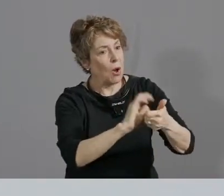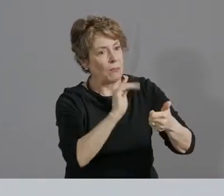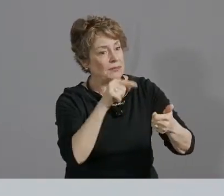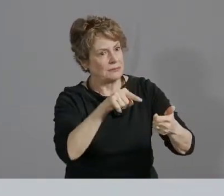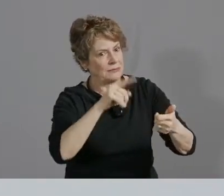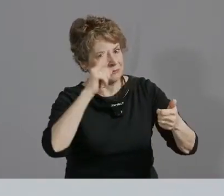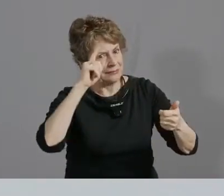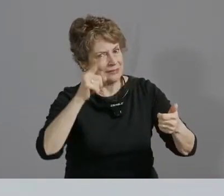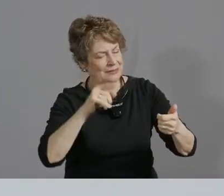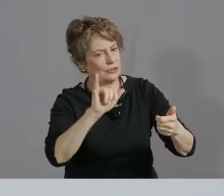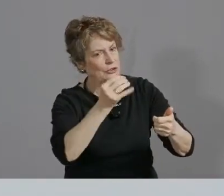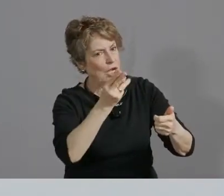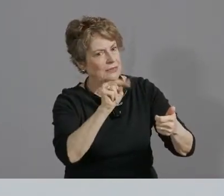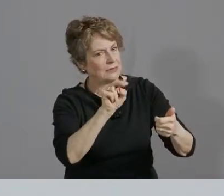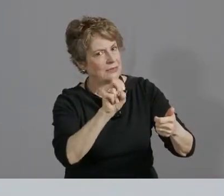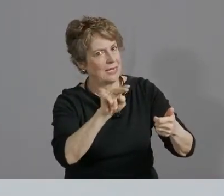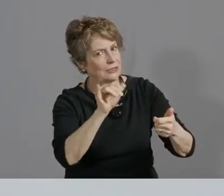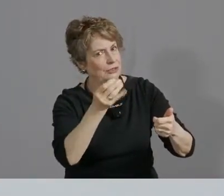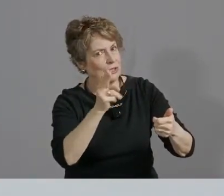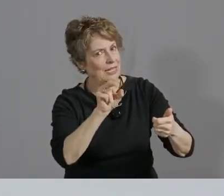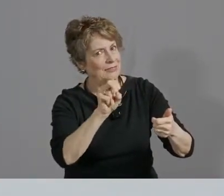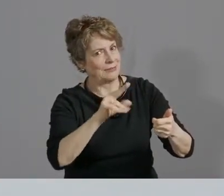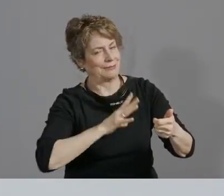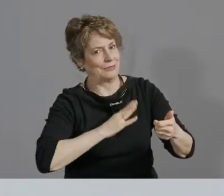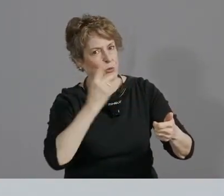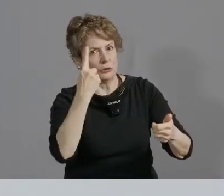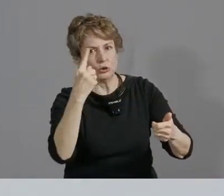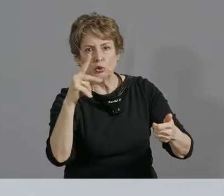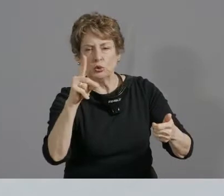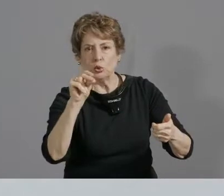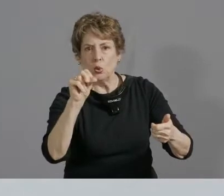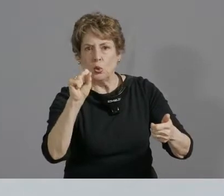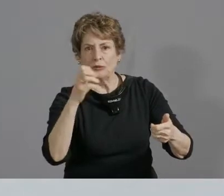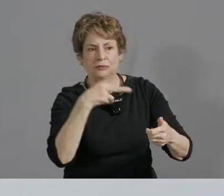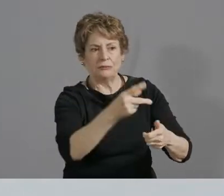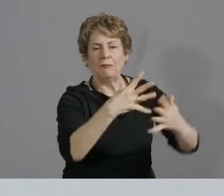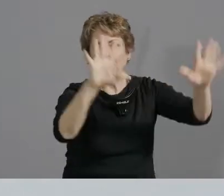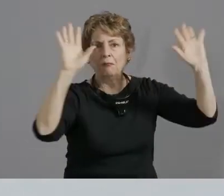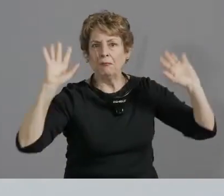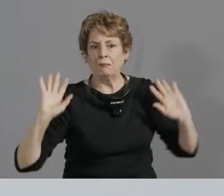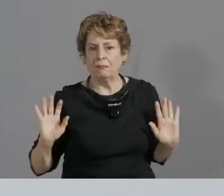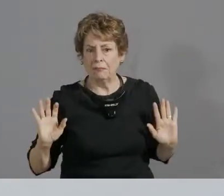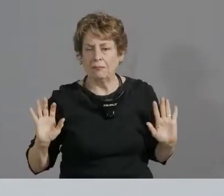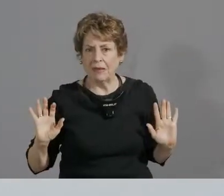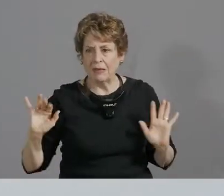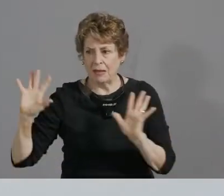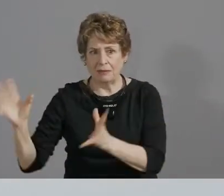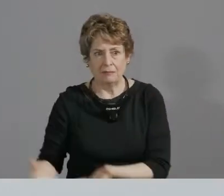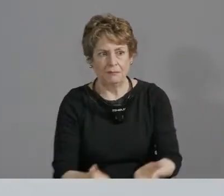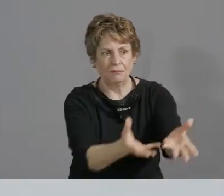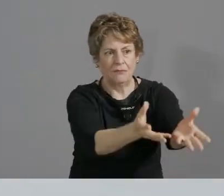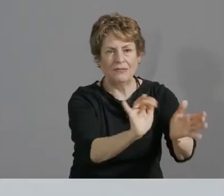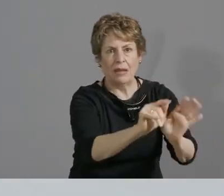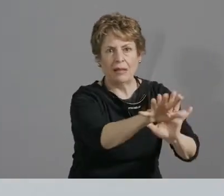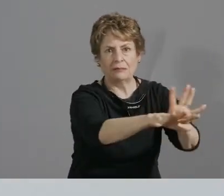working with them, and that's exactly the intent. Do you know if those would also be like maybe the State